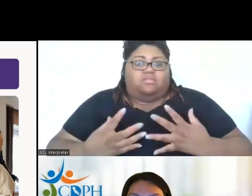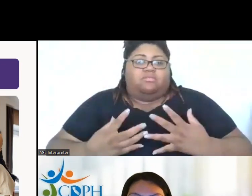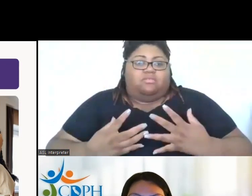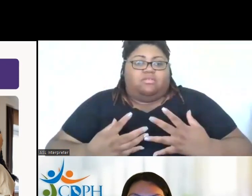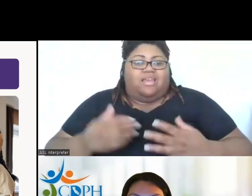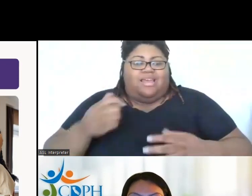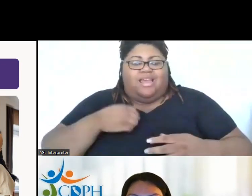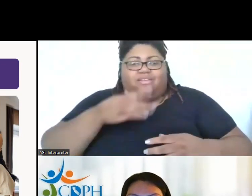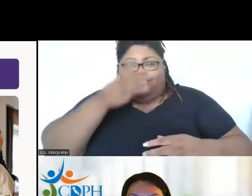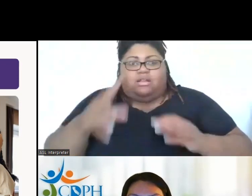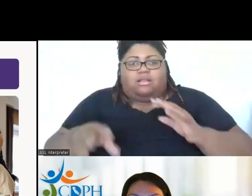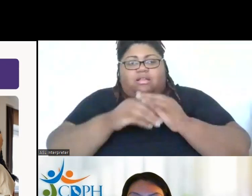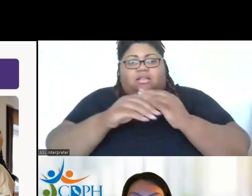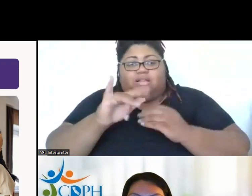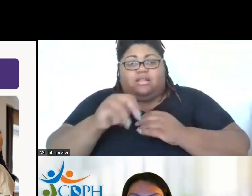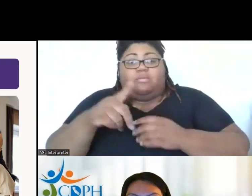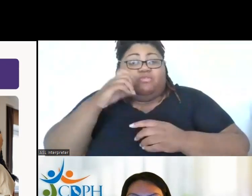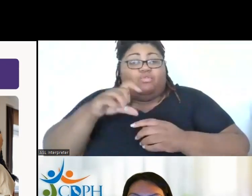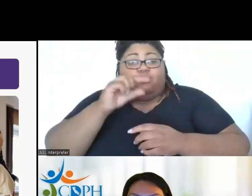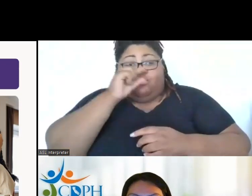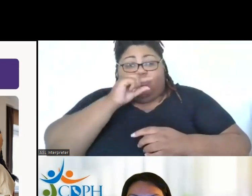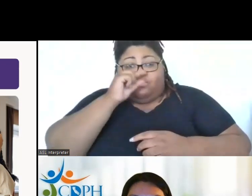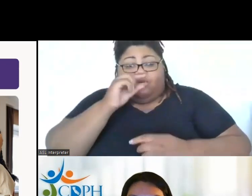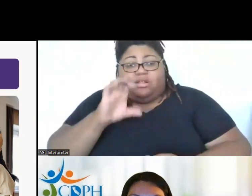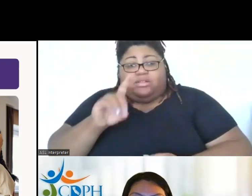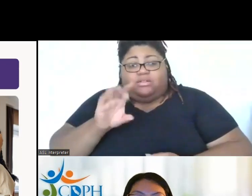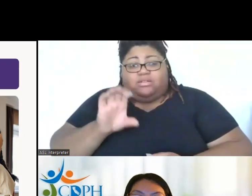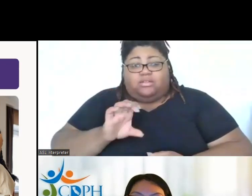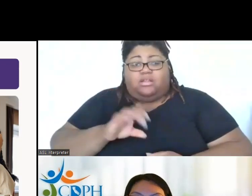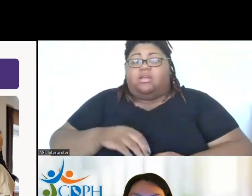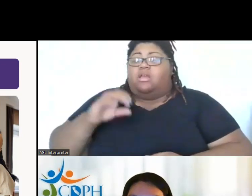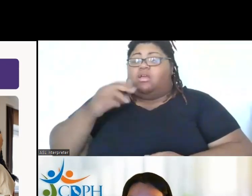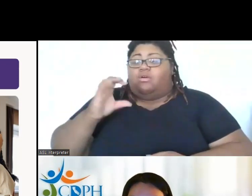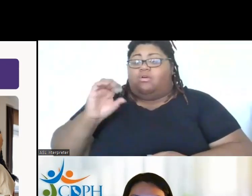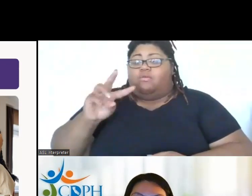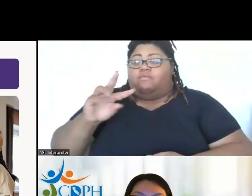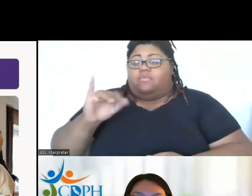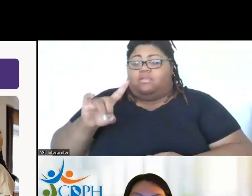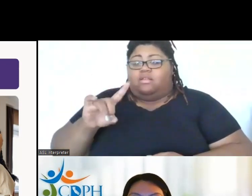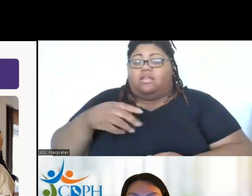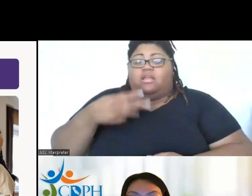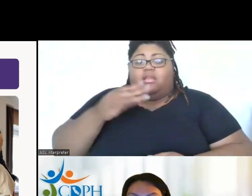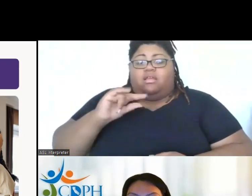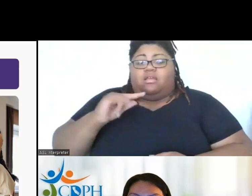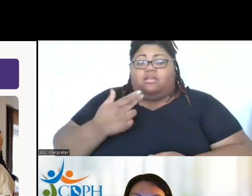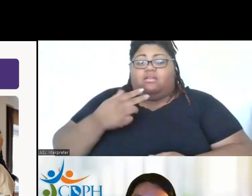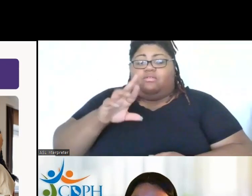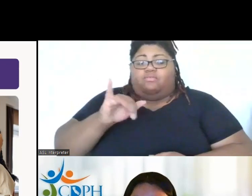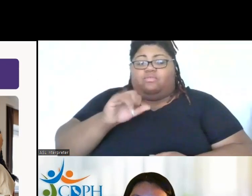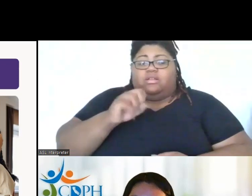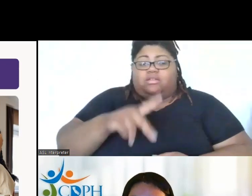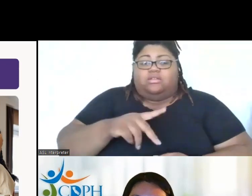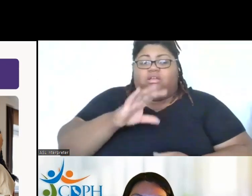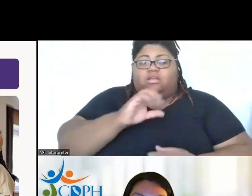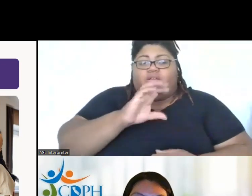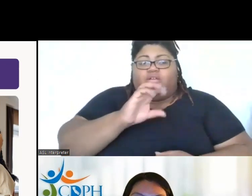on here, but even if you just Google CDC COVID high-risk conditions, the long list is there, and I'm sure folks can find themselves on